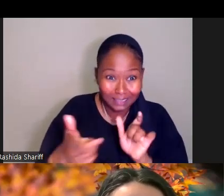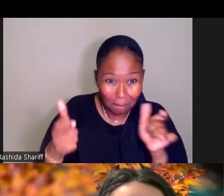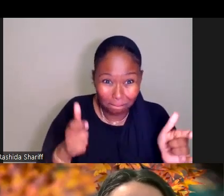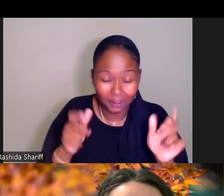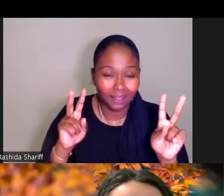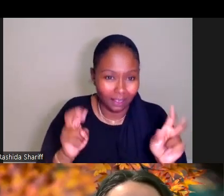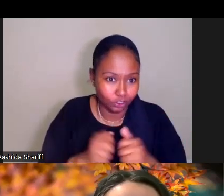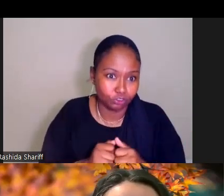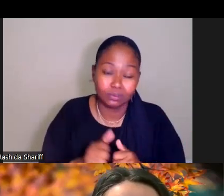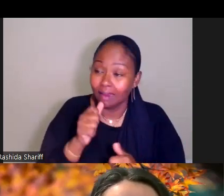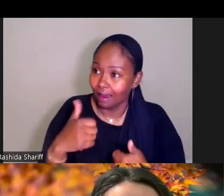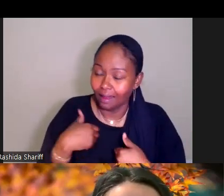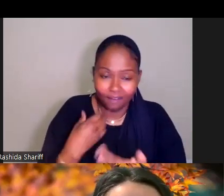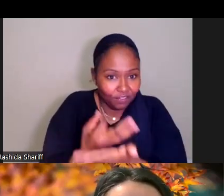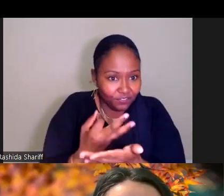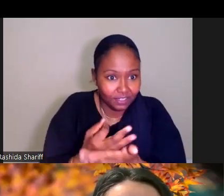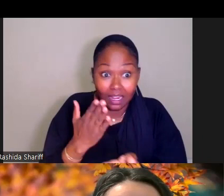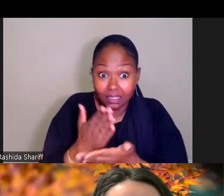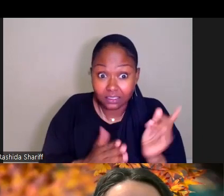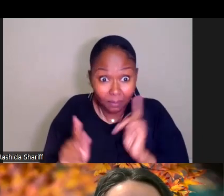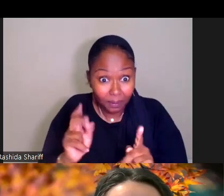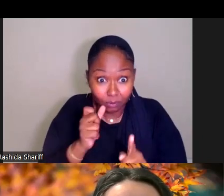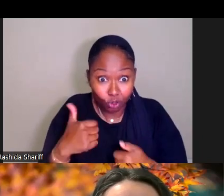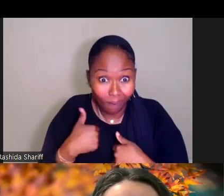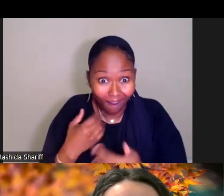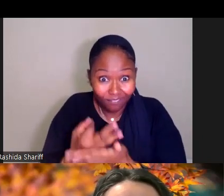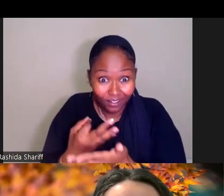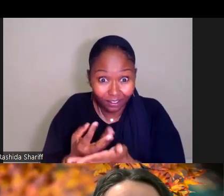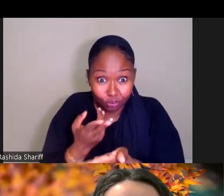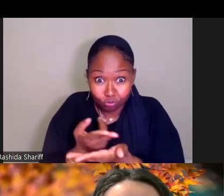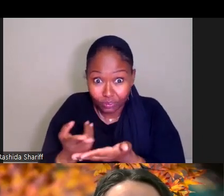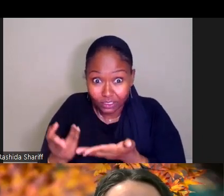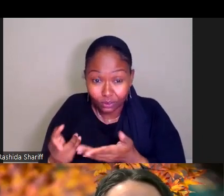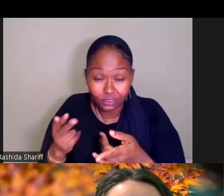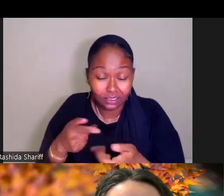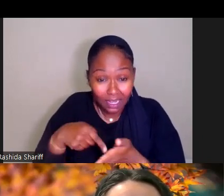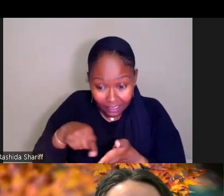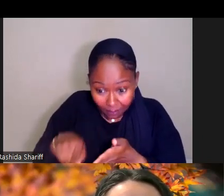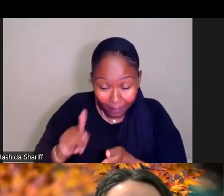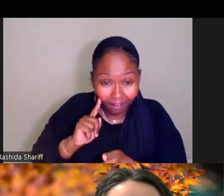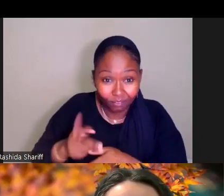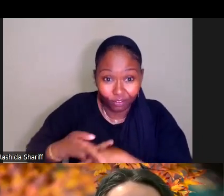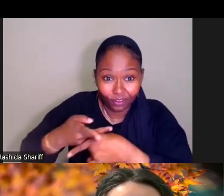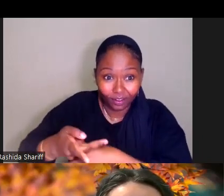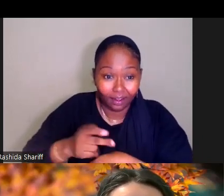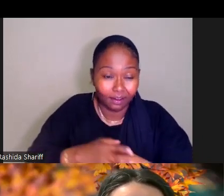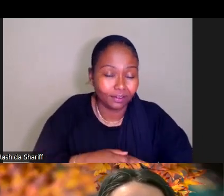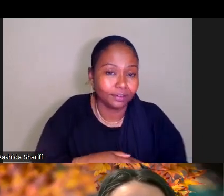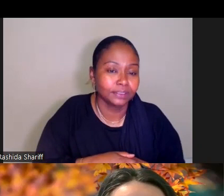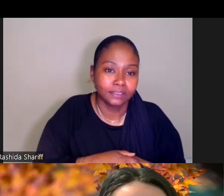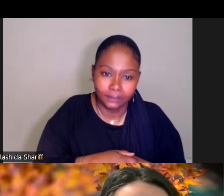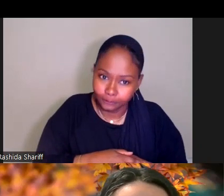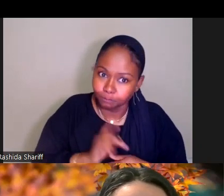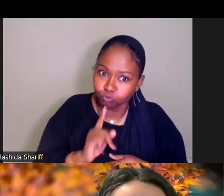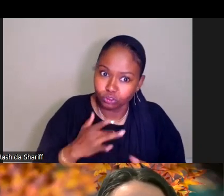of funding, so clients who don't have financial resources to pay for their level of care, is a huge